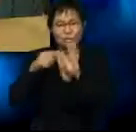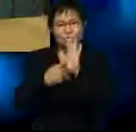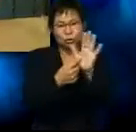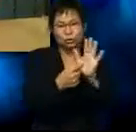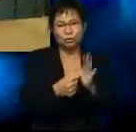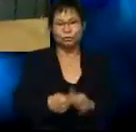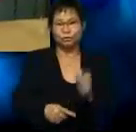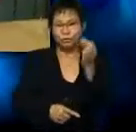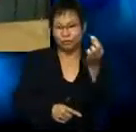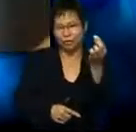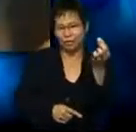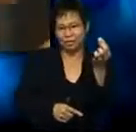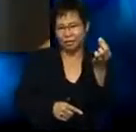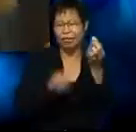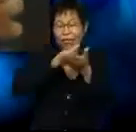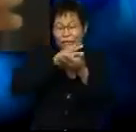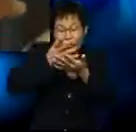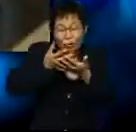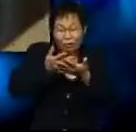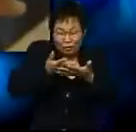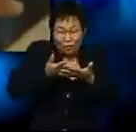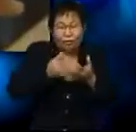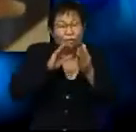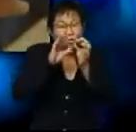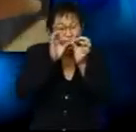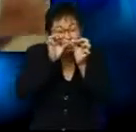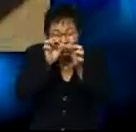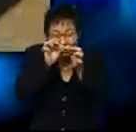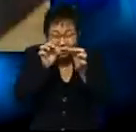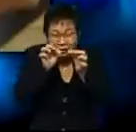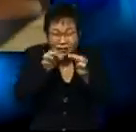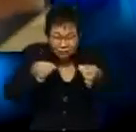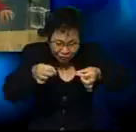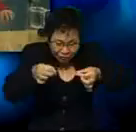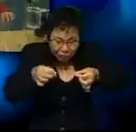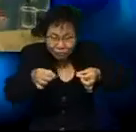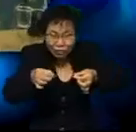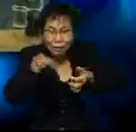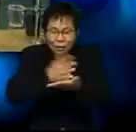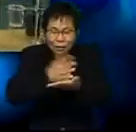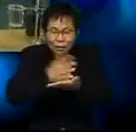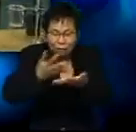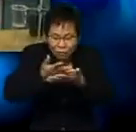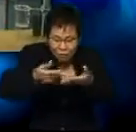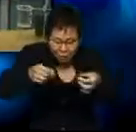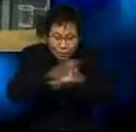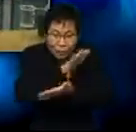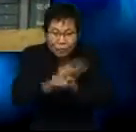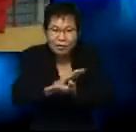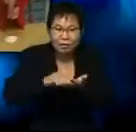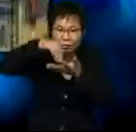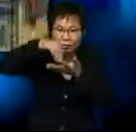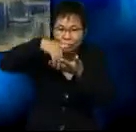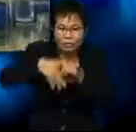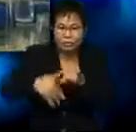Filter paper is a very fine sieve. We use a filter paper and a filter